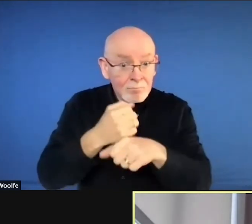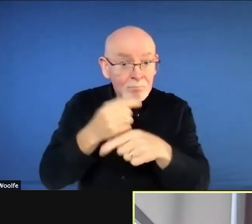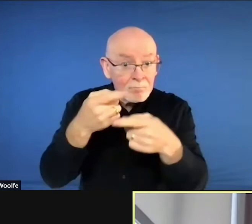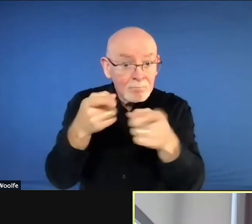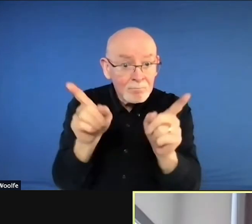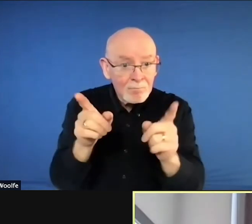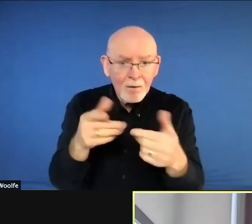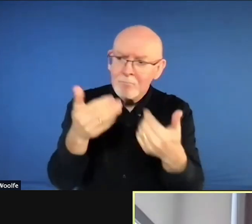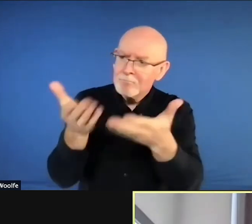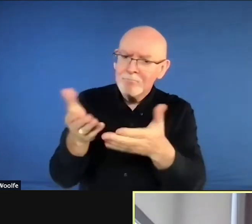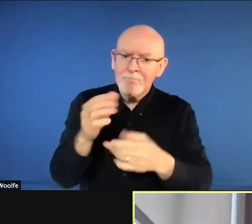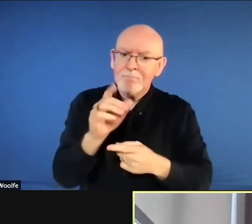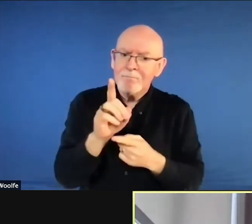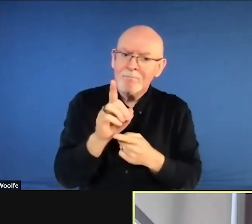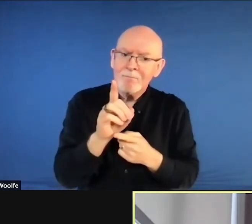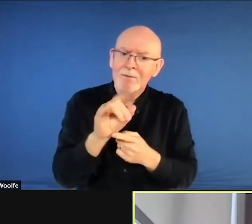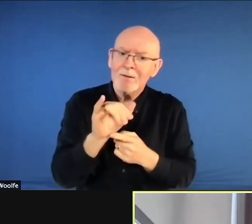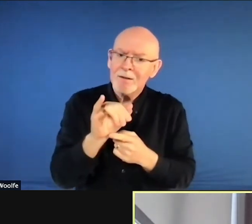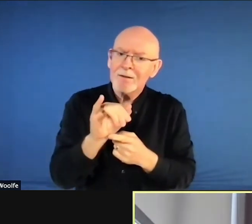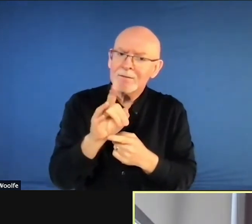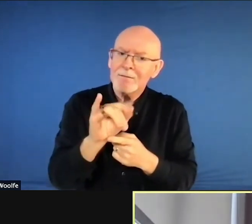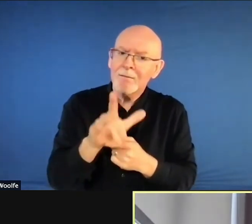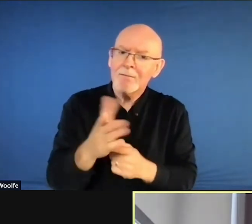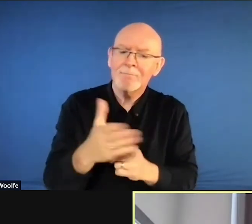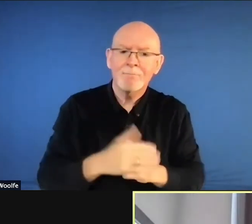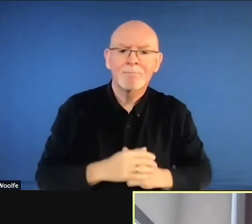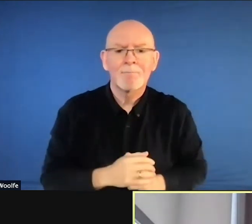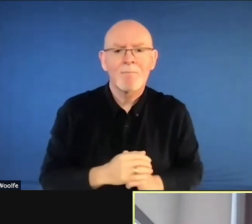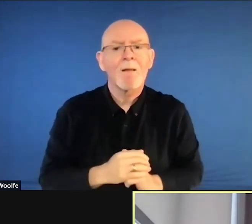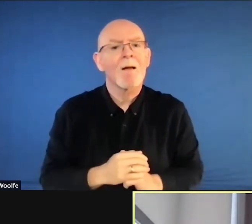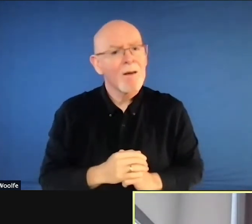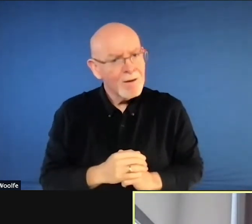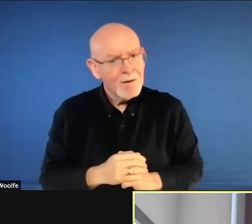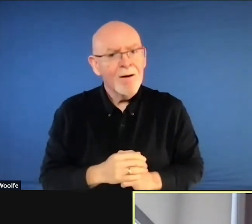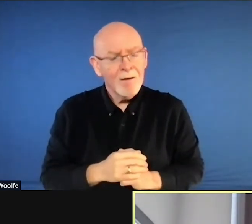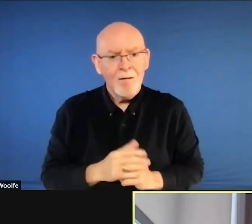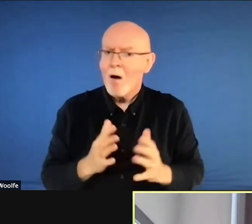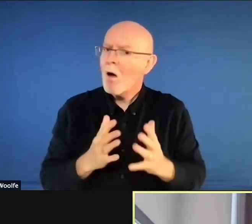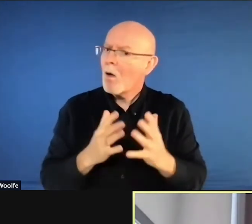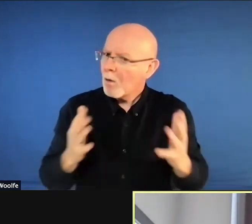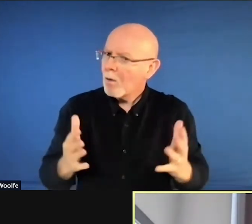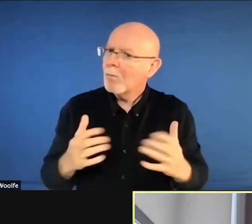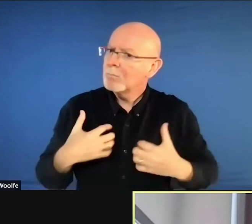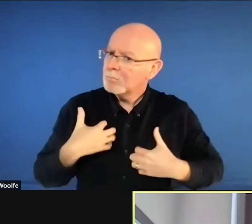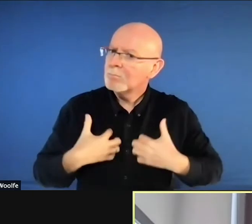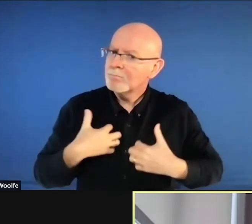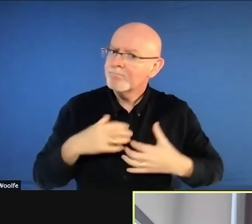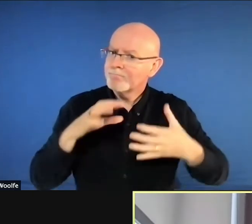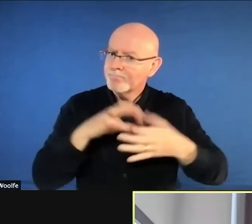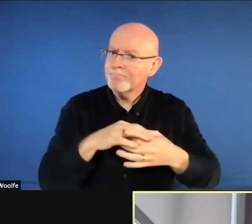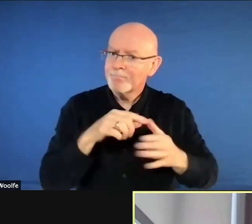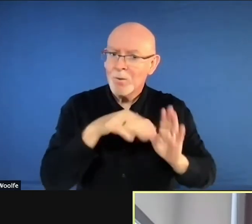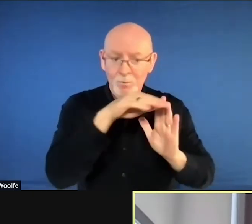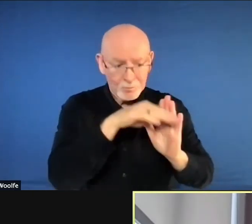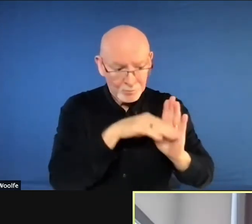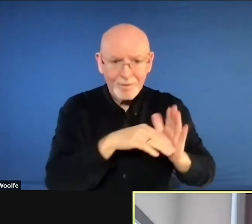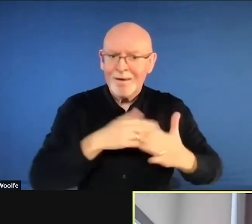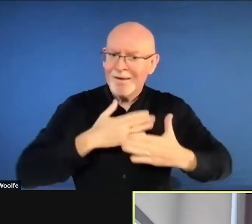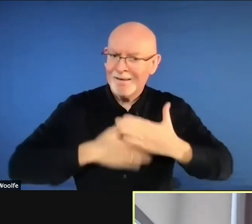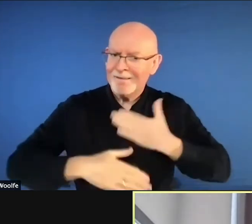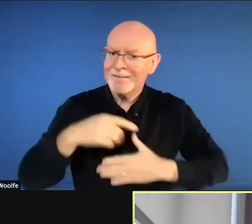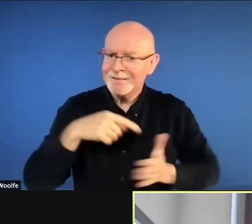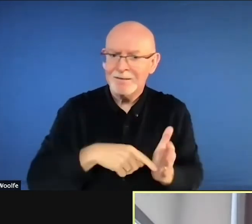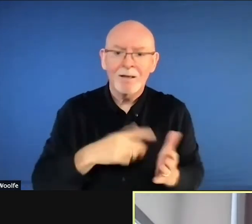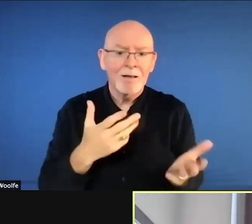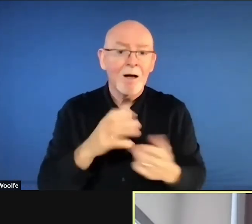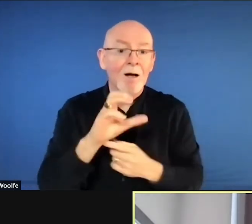invited to give keynotes in Germany, in Finland, and Canada on the Code of Ethics. So it